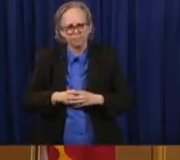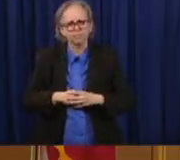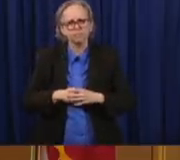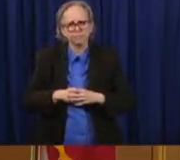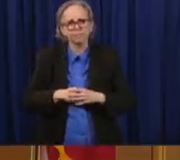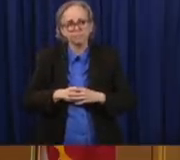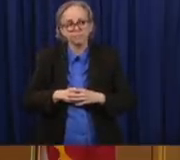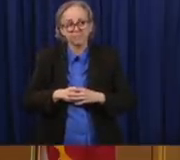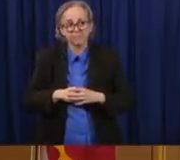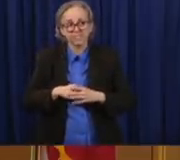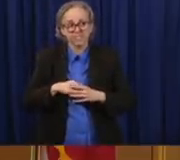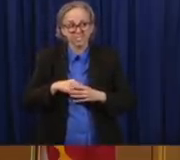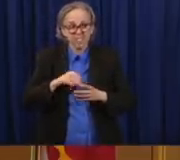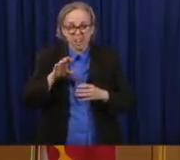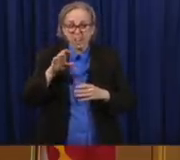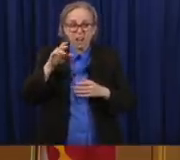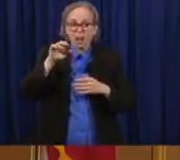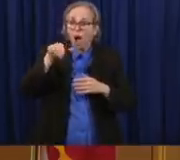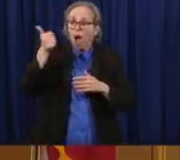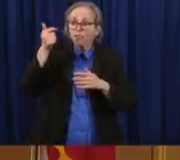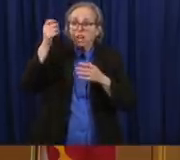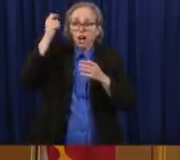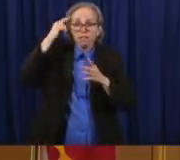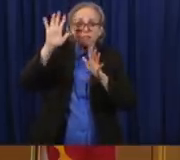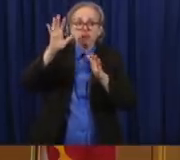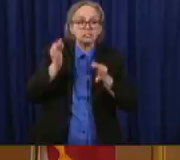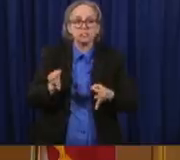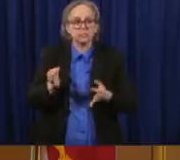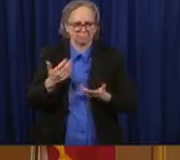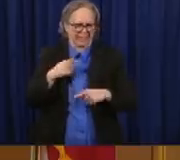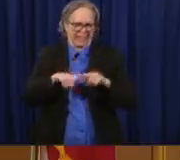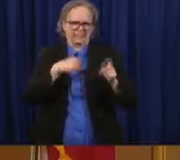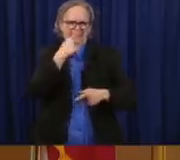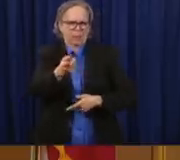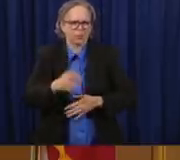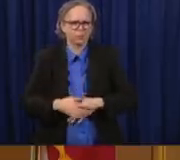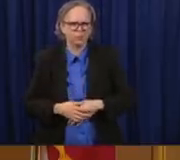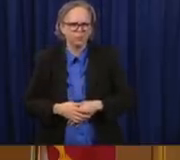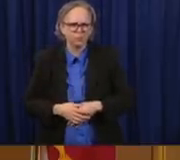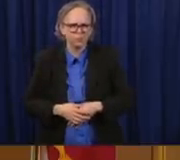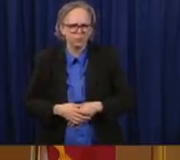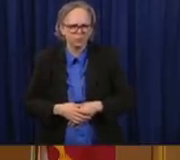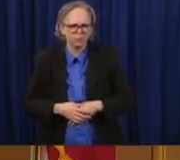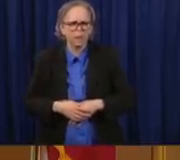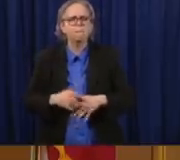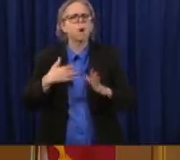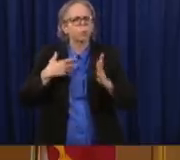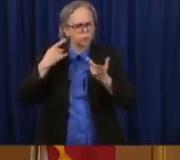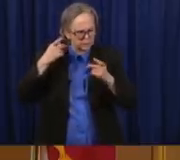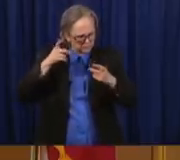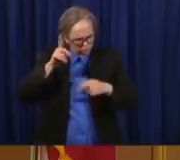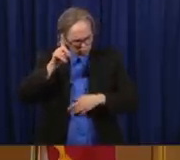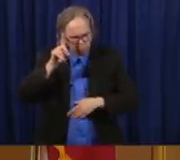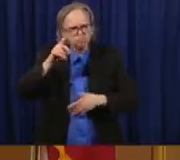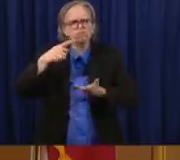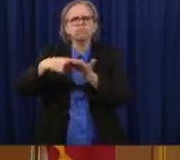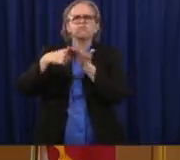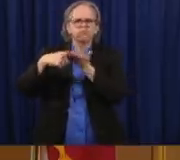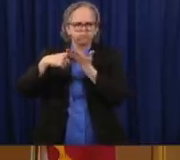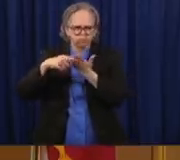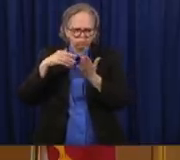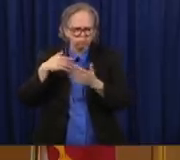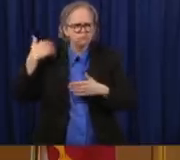other governors are going to do, and I won't. But we are all in a lot of contact, and I think it's good for the people